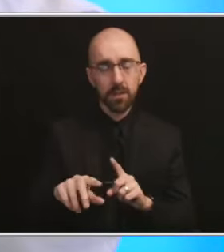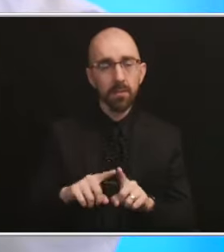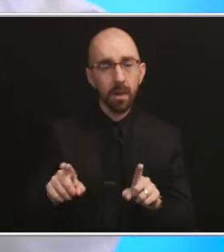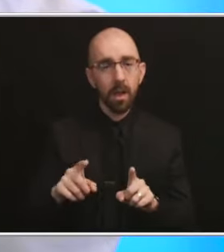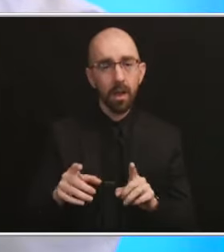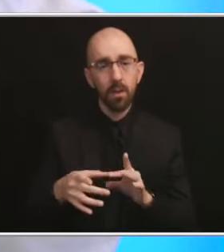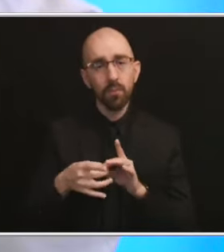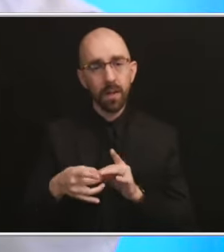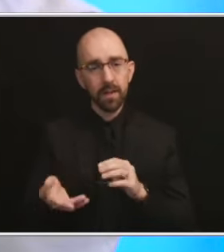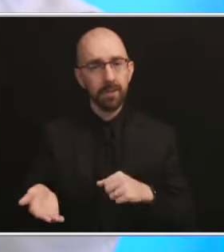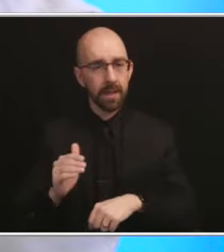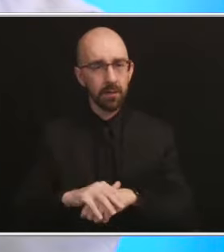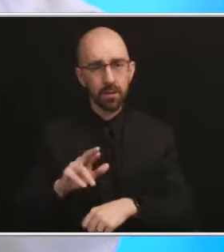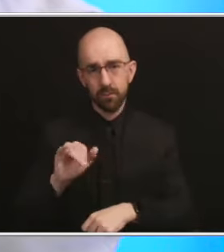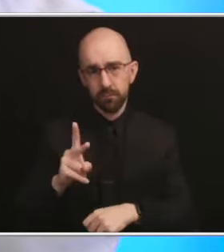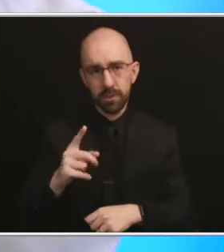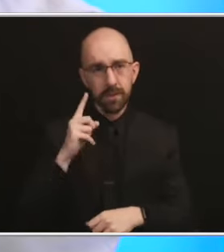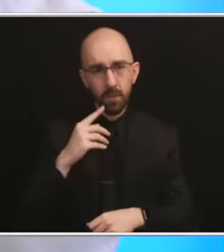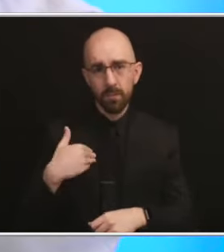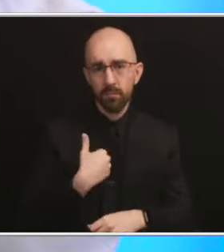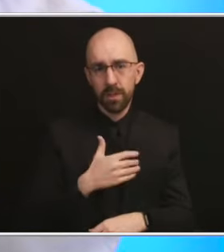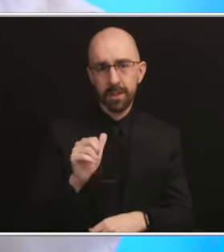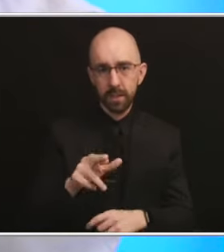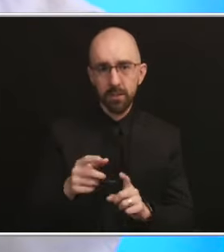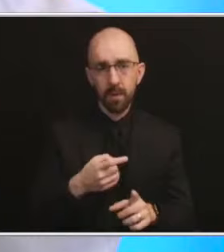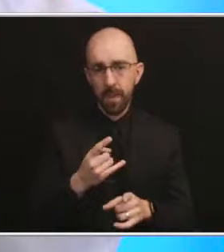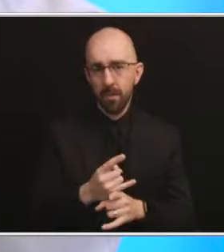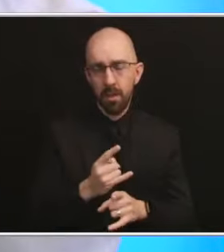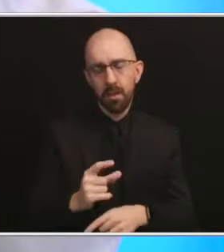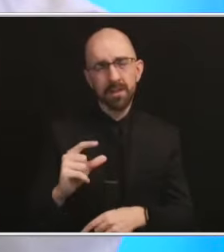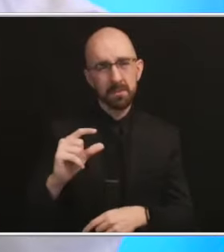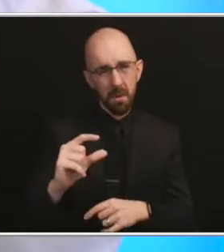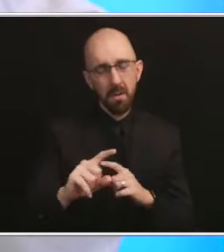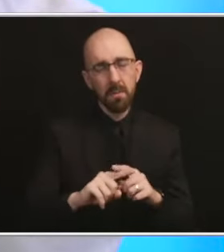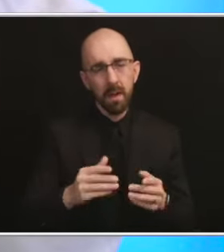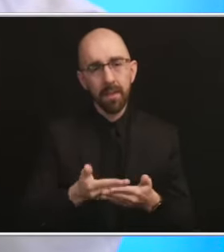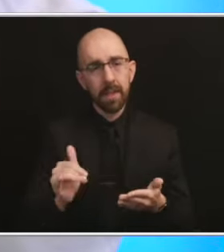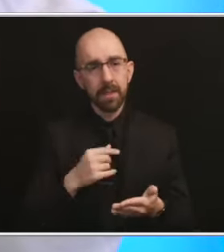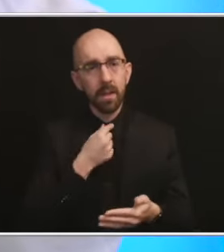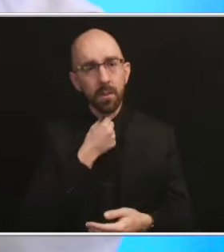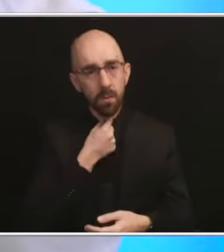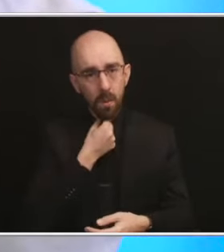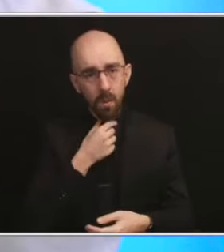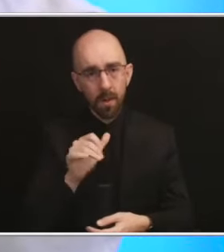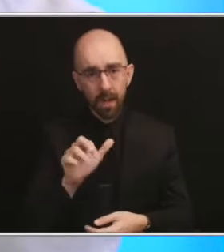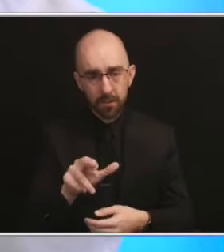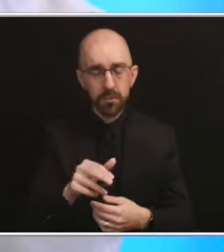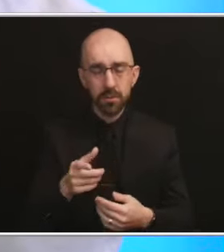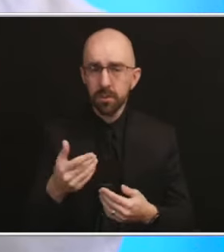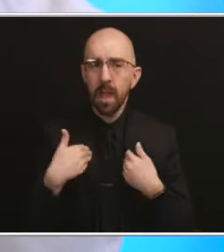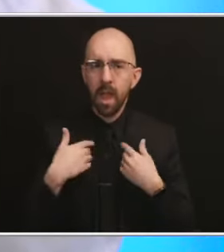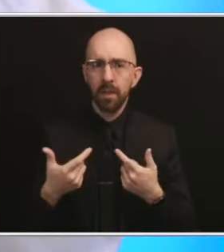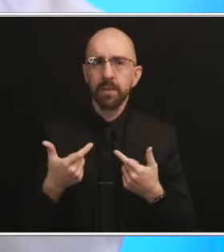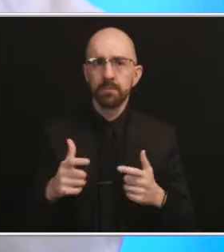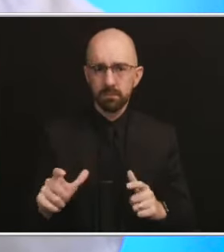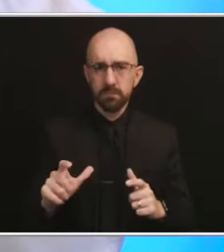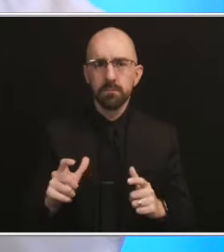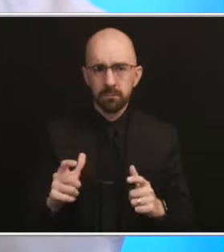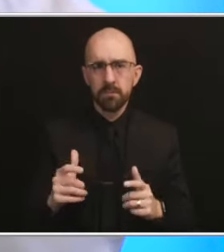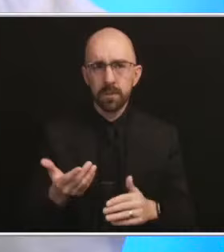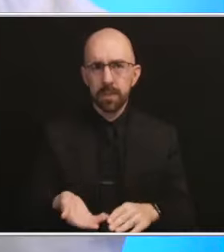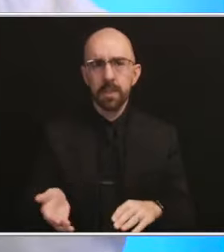in risk for breast cancer from alcohol is small. But things like throat cancer have an enormous increase